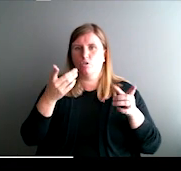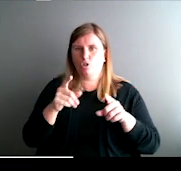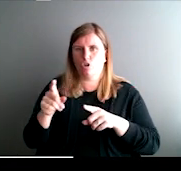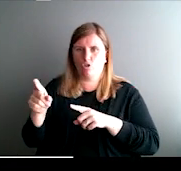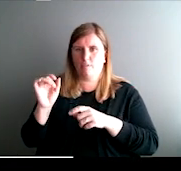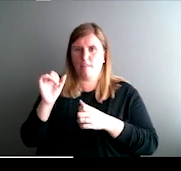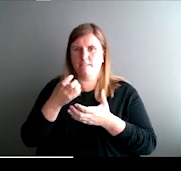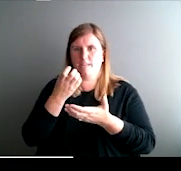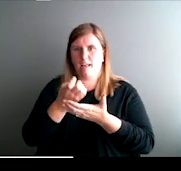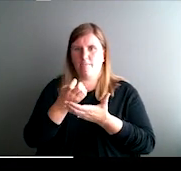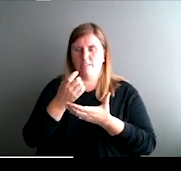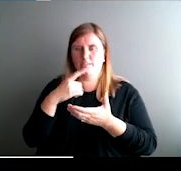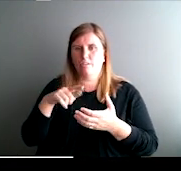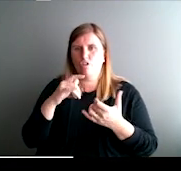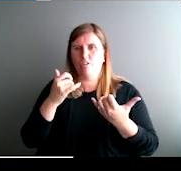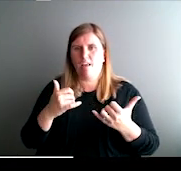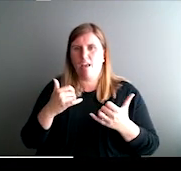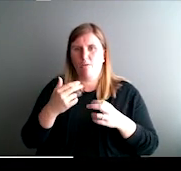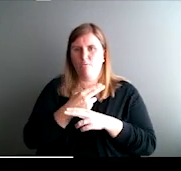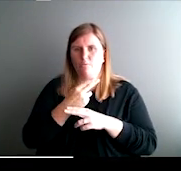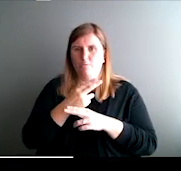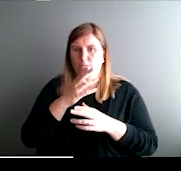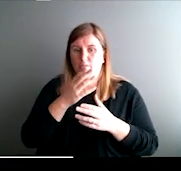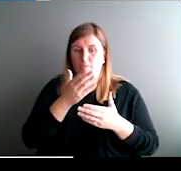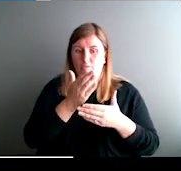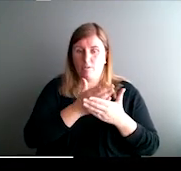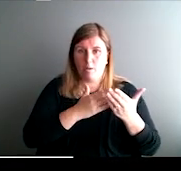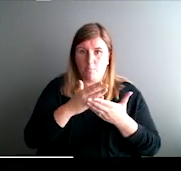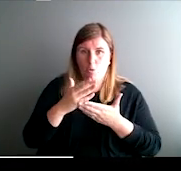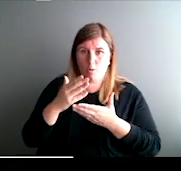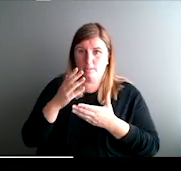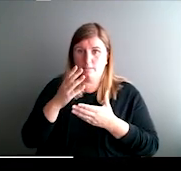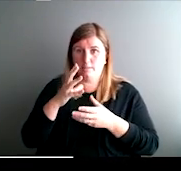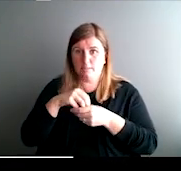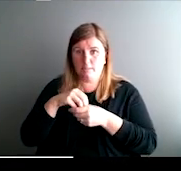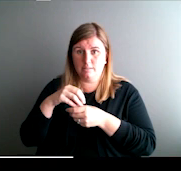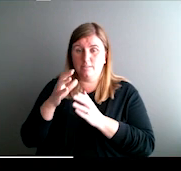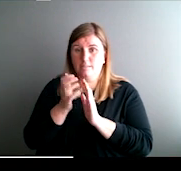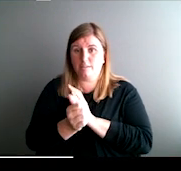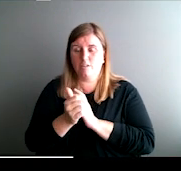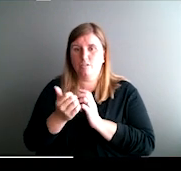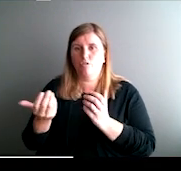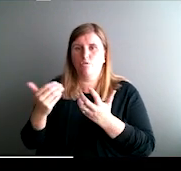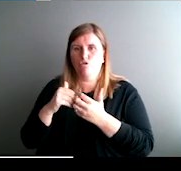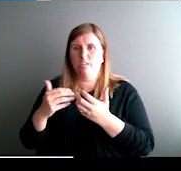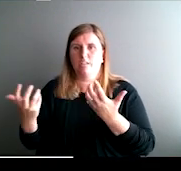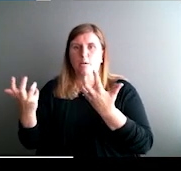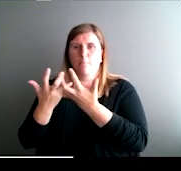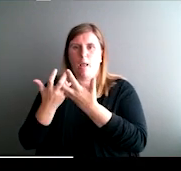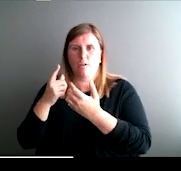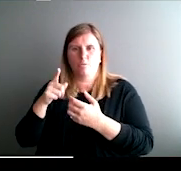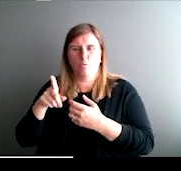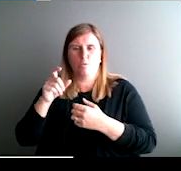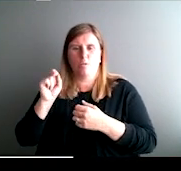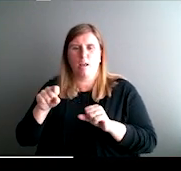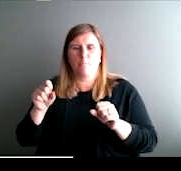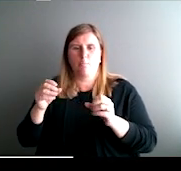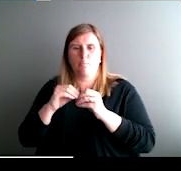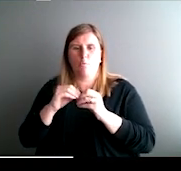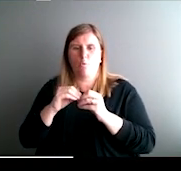is evidence that they're now taking these component skills and recombining them so that they're able to be